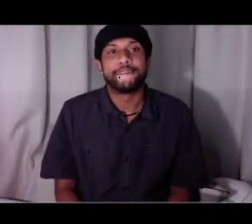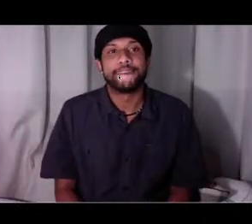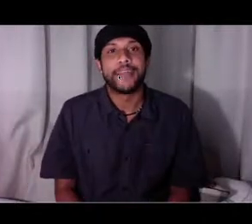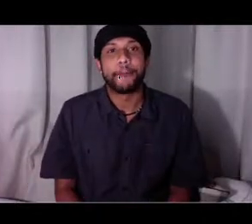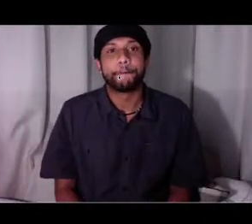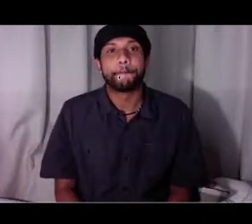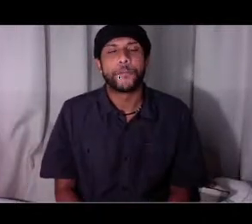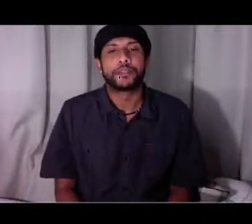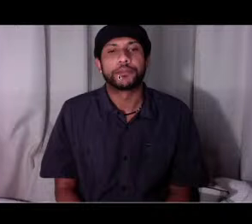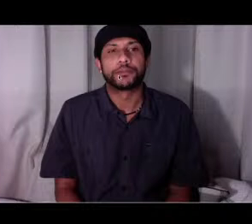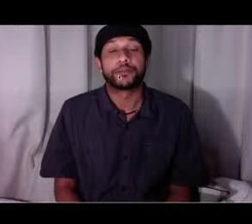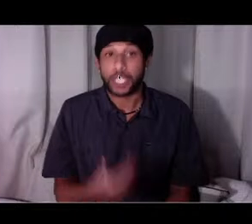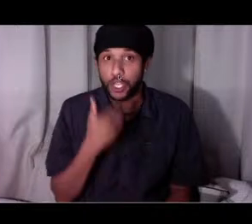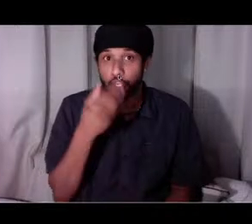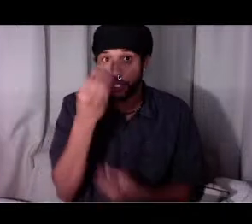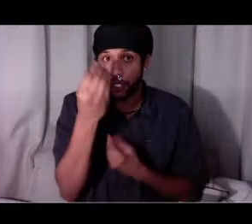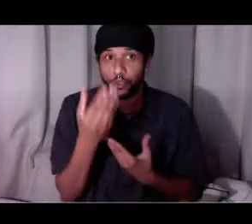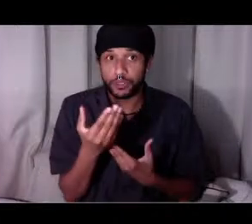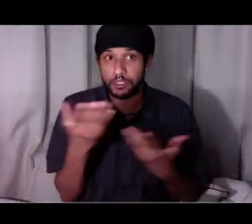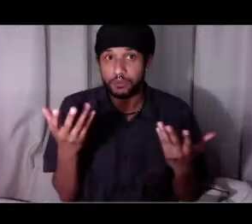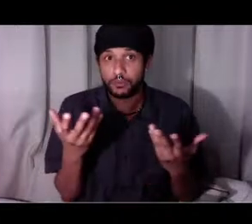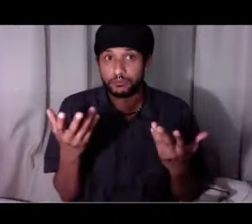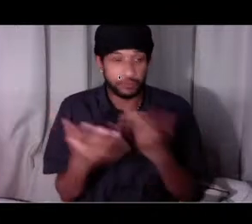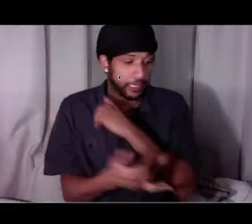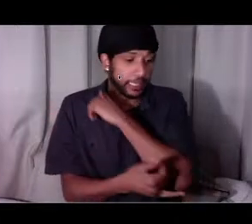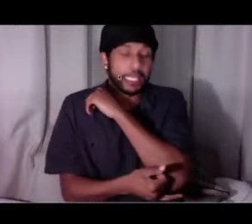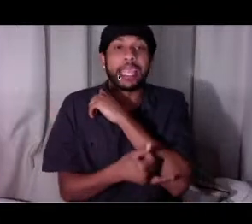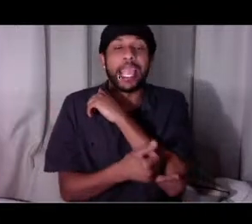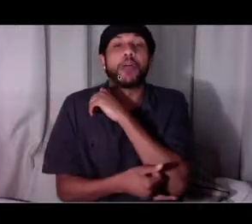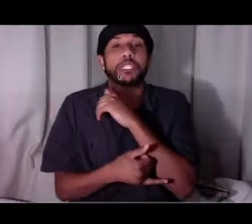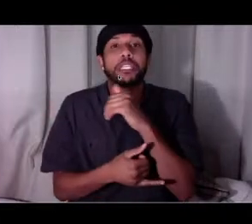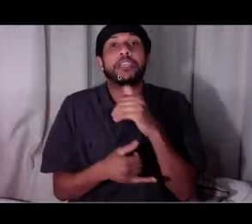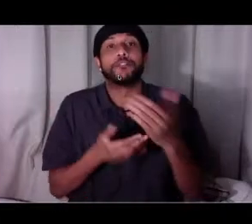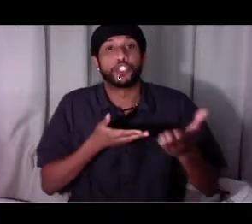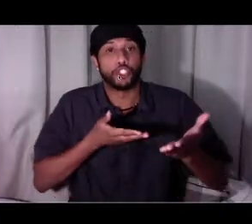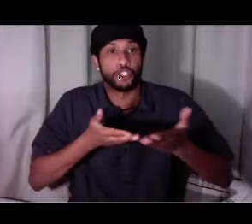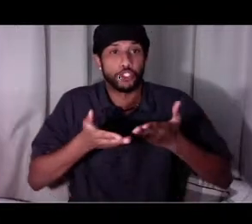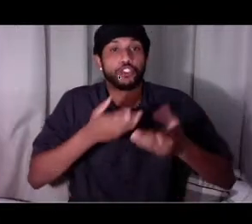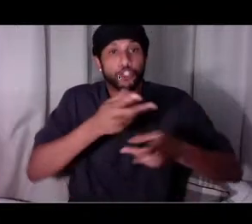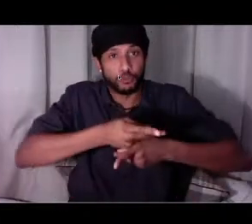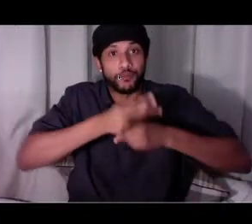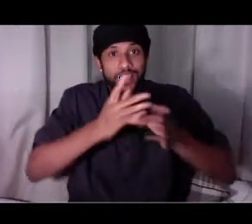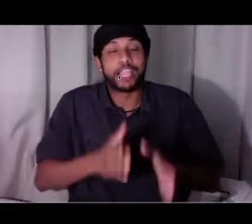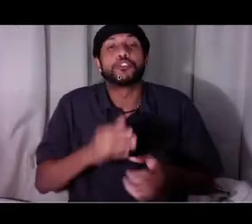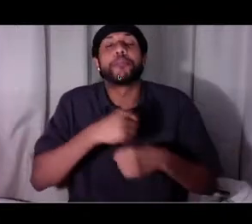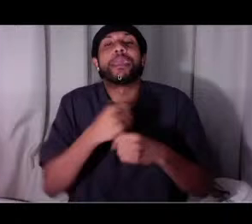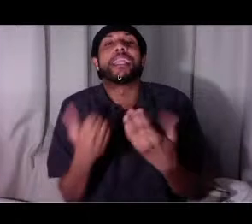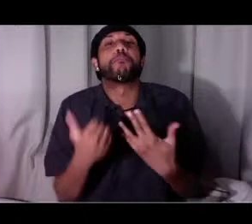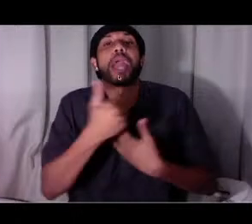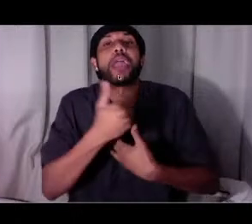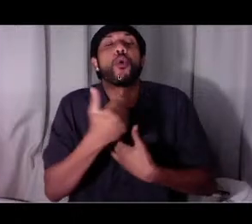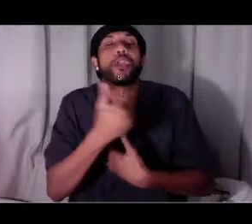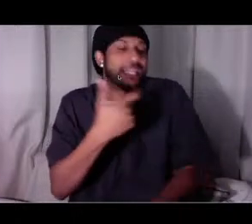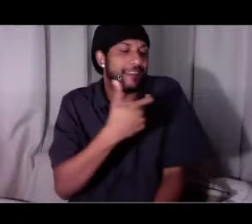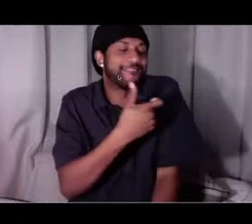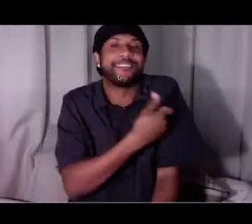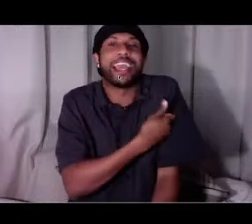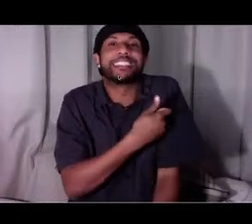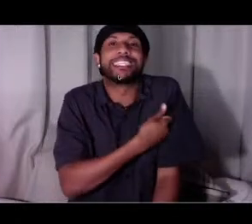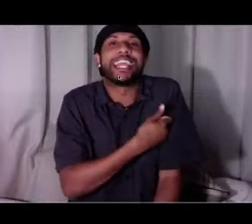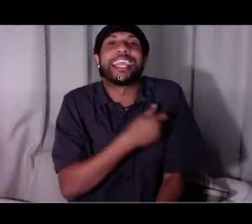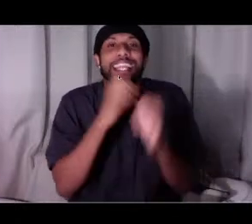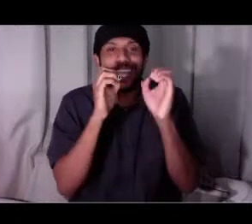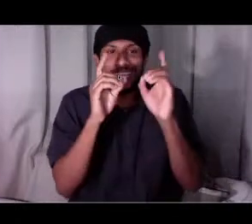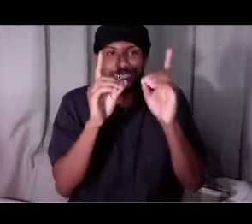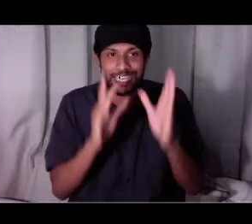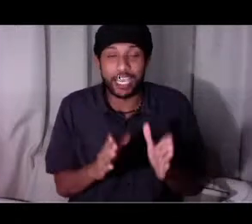vaccinated the good news is that the County Board of Supervisors has made it a priority for to vaccinate Educators with the